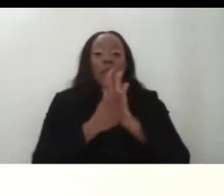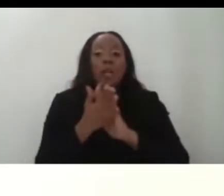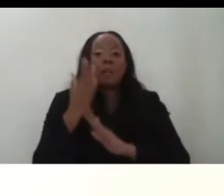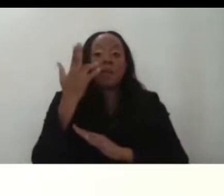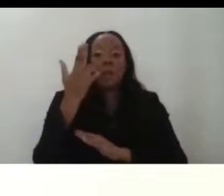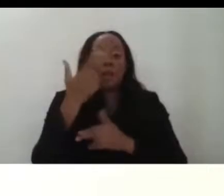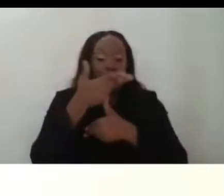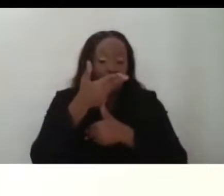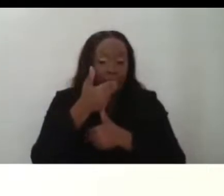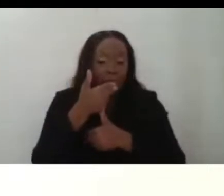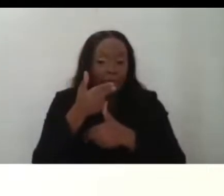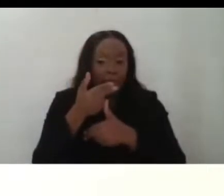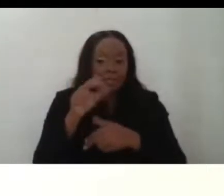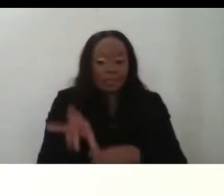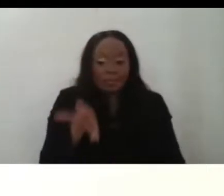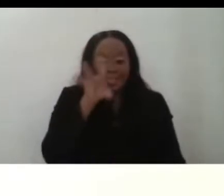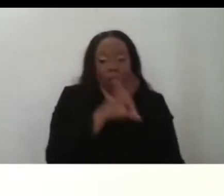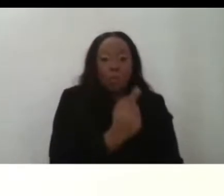hurricane.